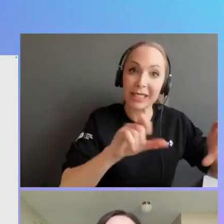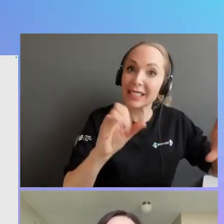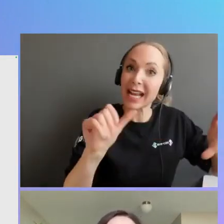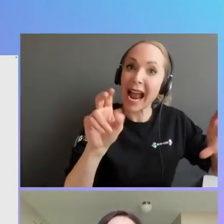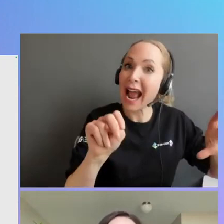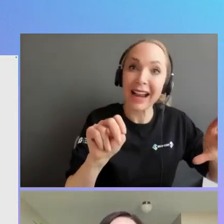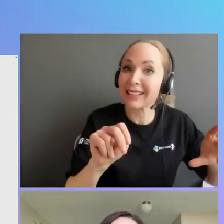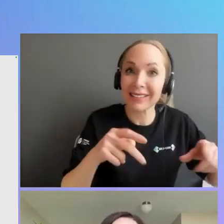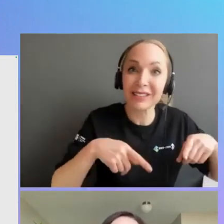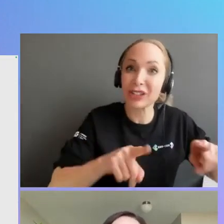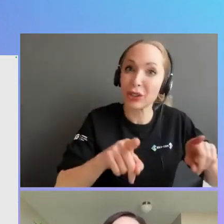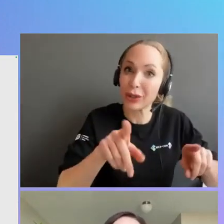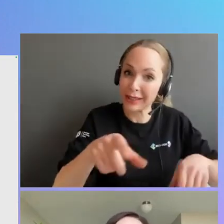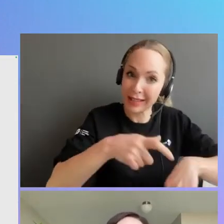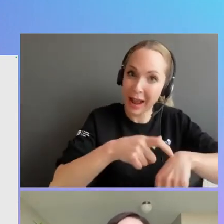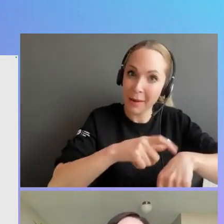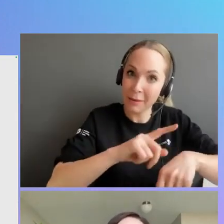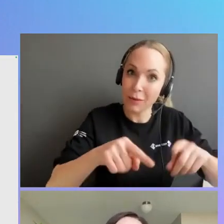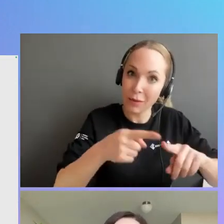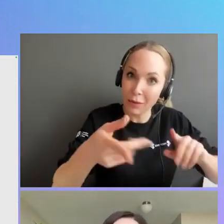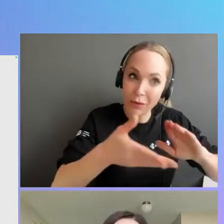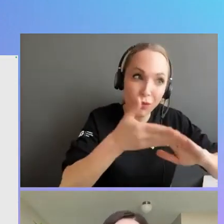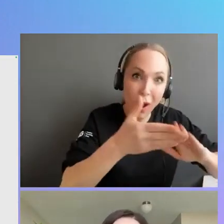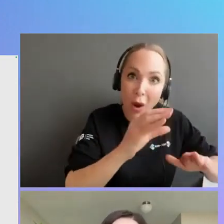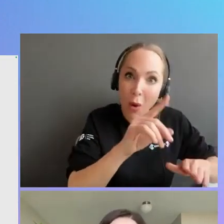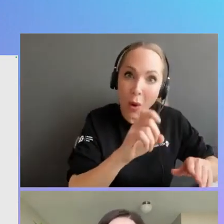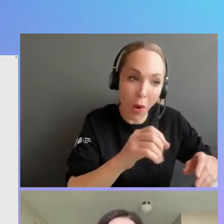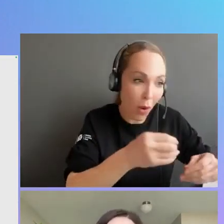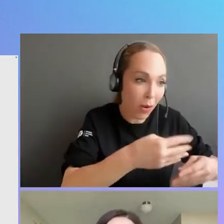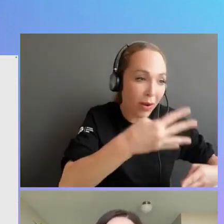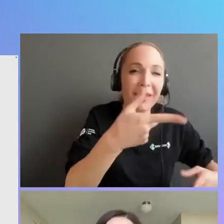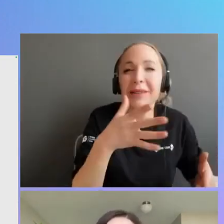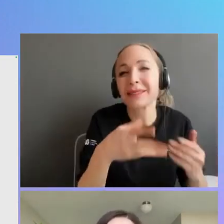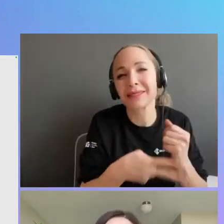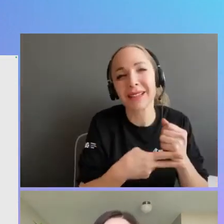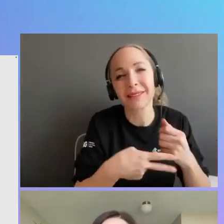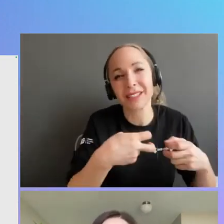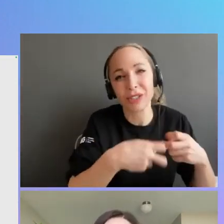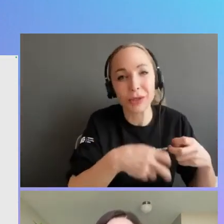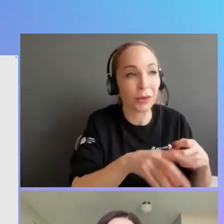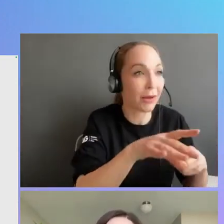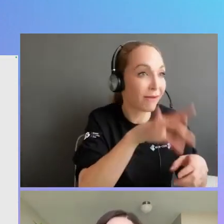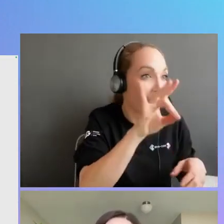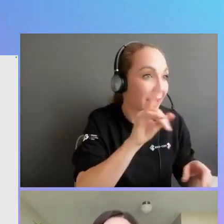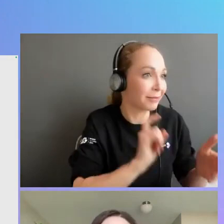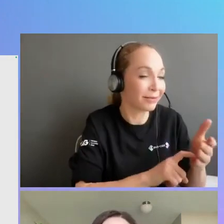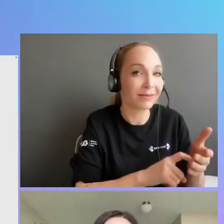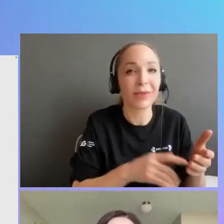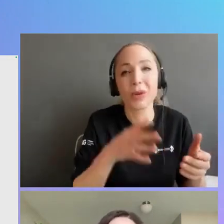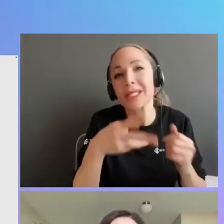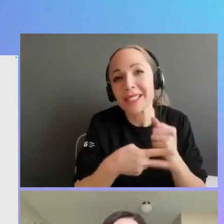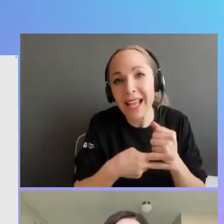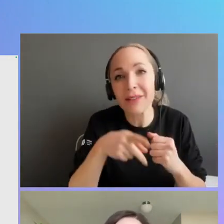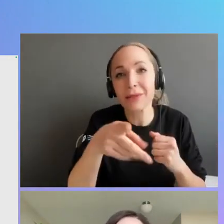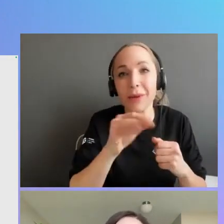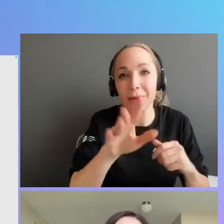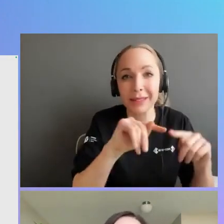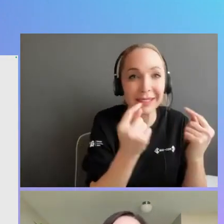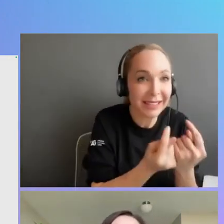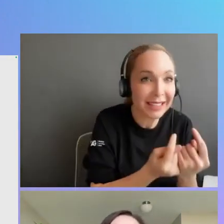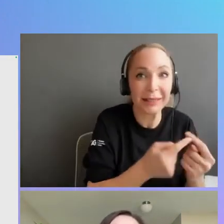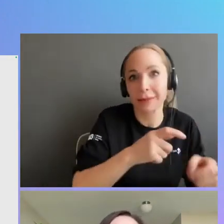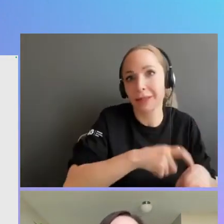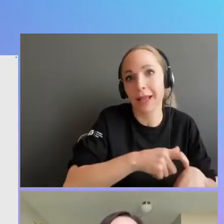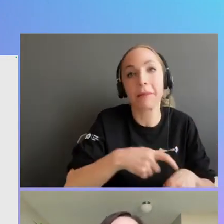And really, so not only does it save you as the developer time, it does save your whole team time as well, because the tester doesn't have to find the issue and communicate it to